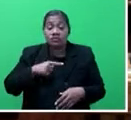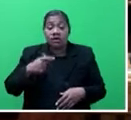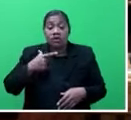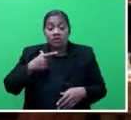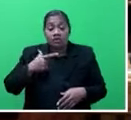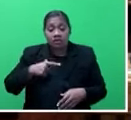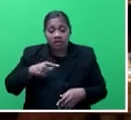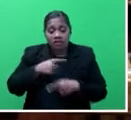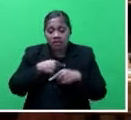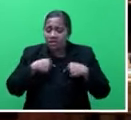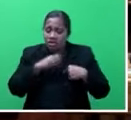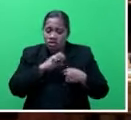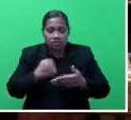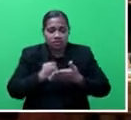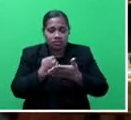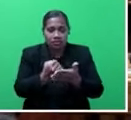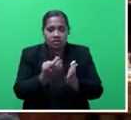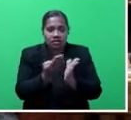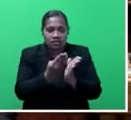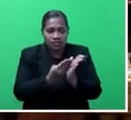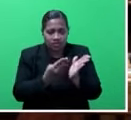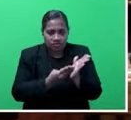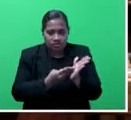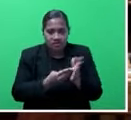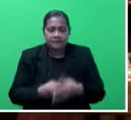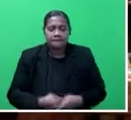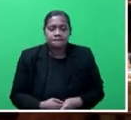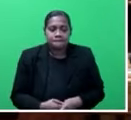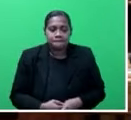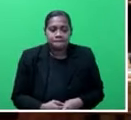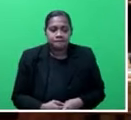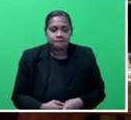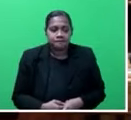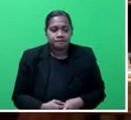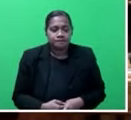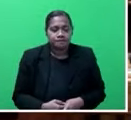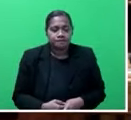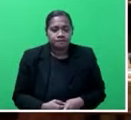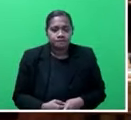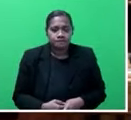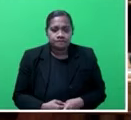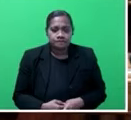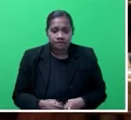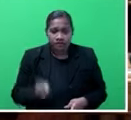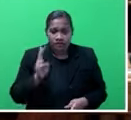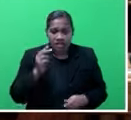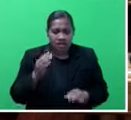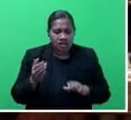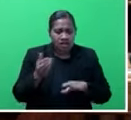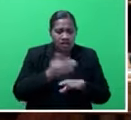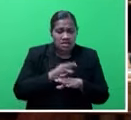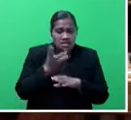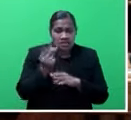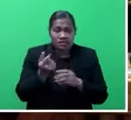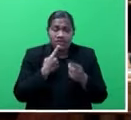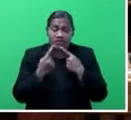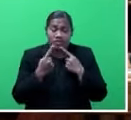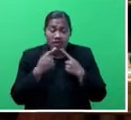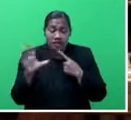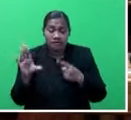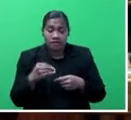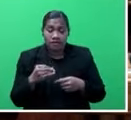budget. Then, Honorable Speaker, let me just go back to some of the comments that came from the other side.